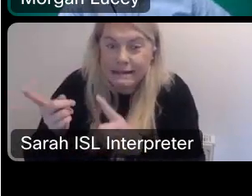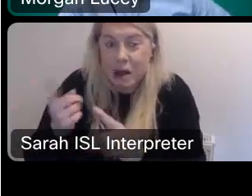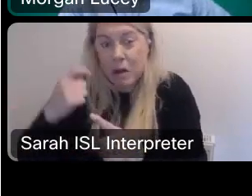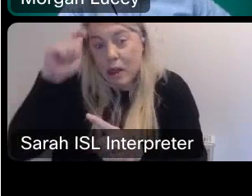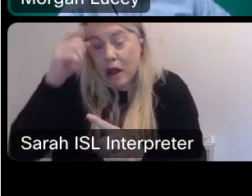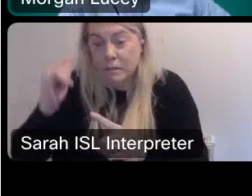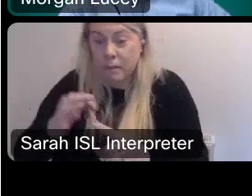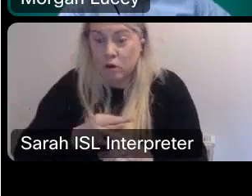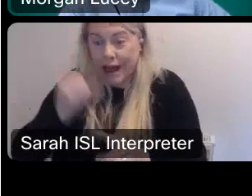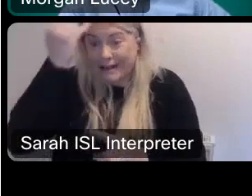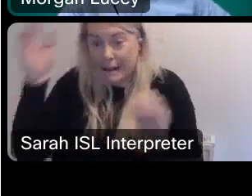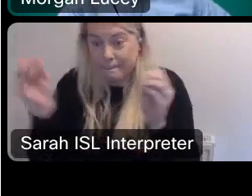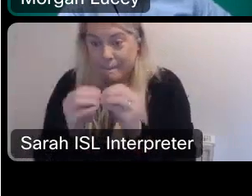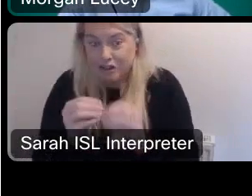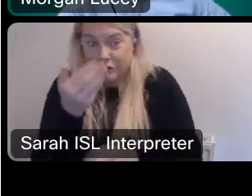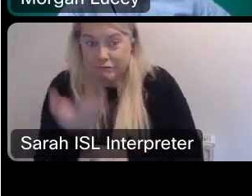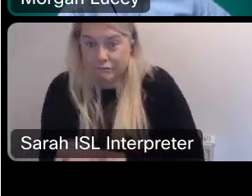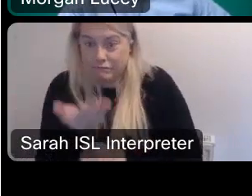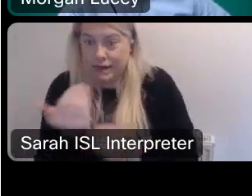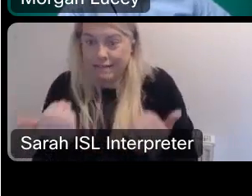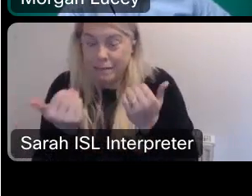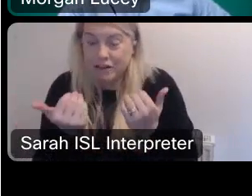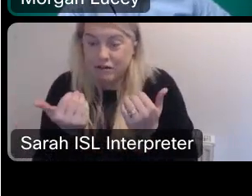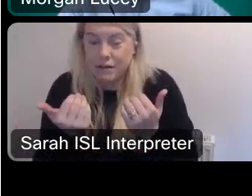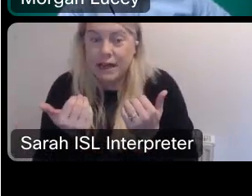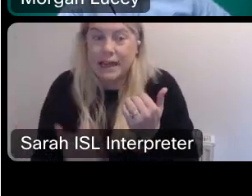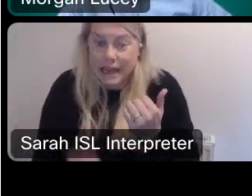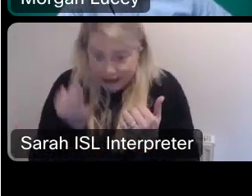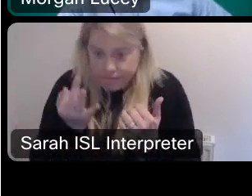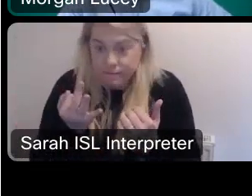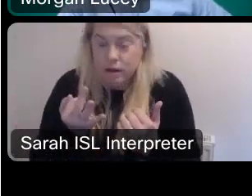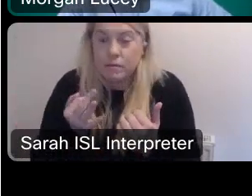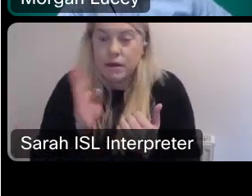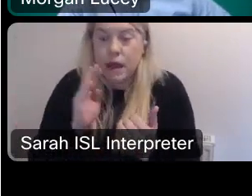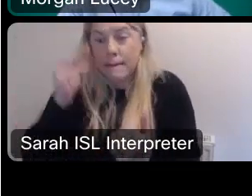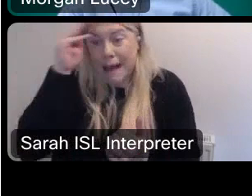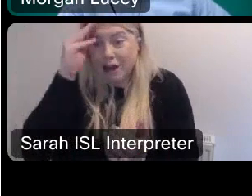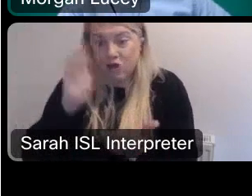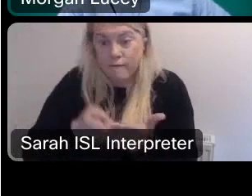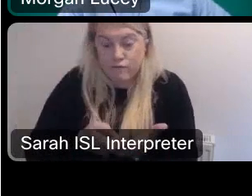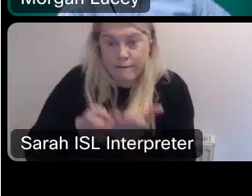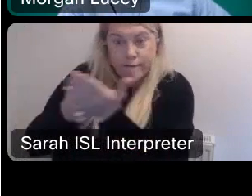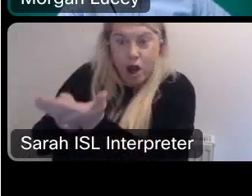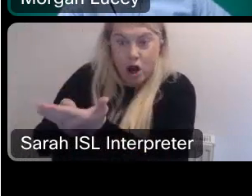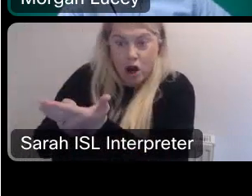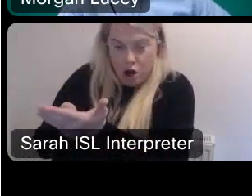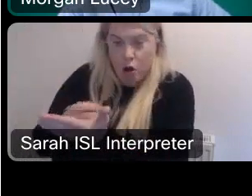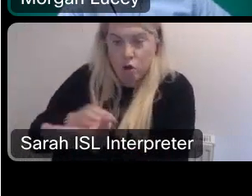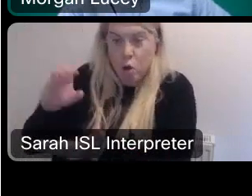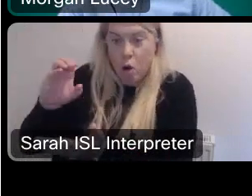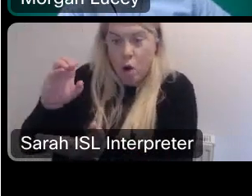as part of the presentation. If you are doing a management referral, employees can be referred by the manager to Oc